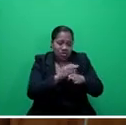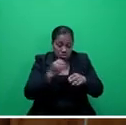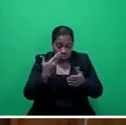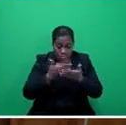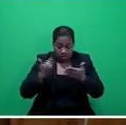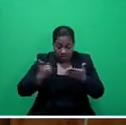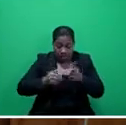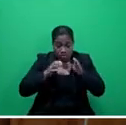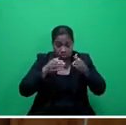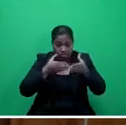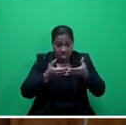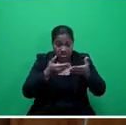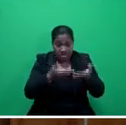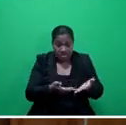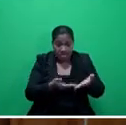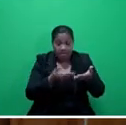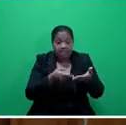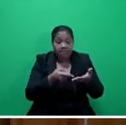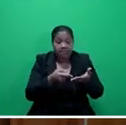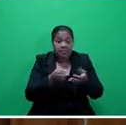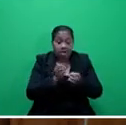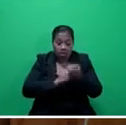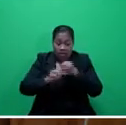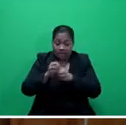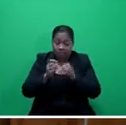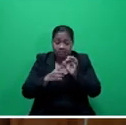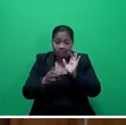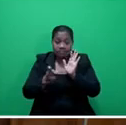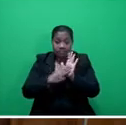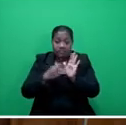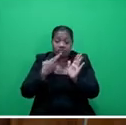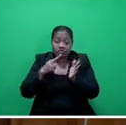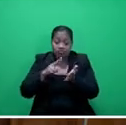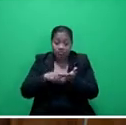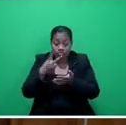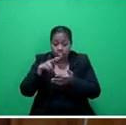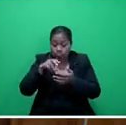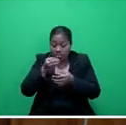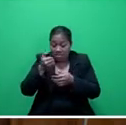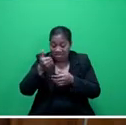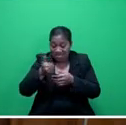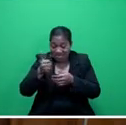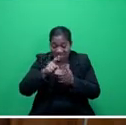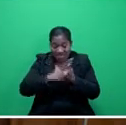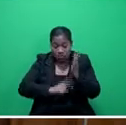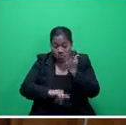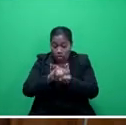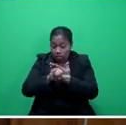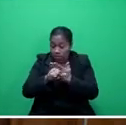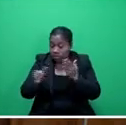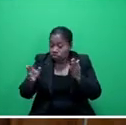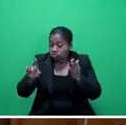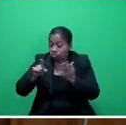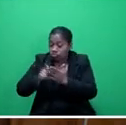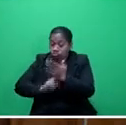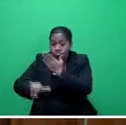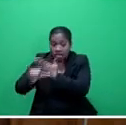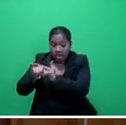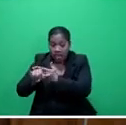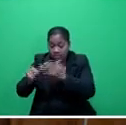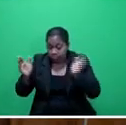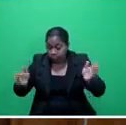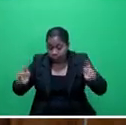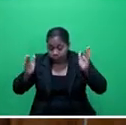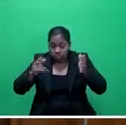committee's report on the Office of Prime Minister Annual Report 2016, January to July, to Parliament and seek support for